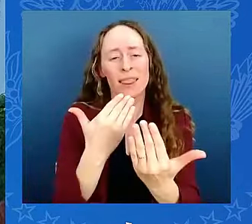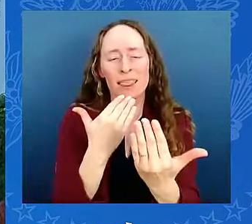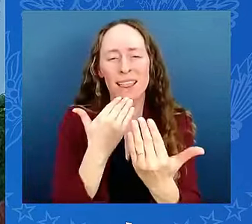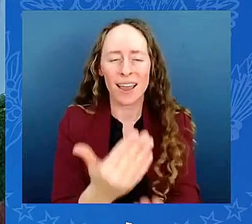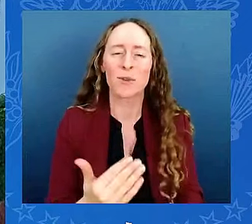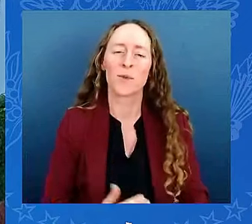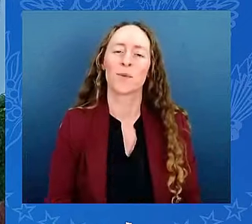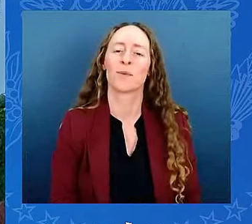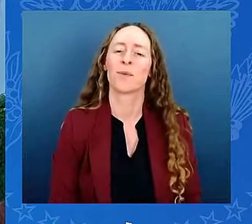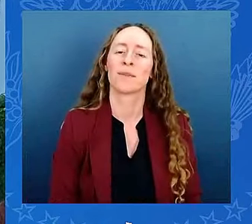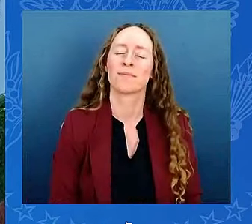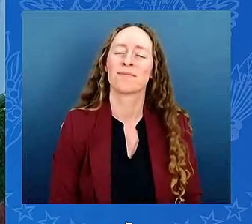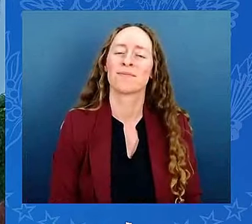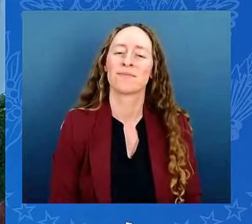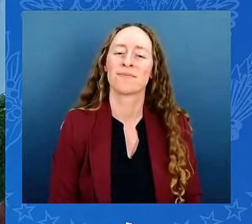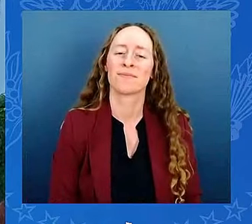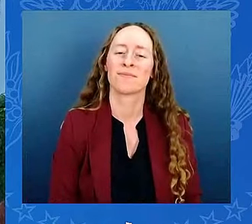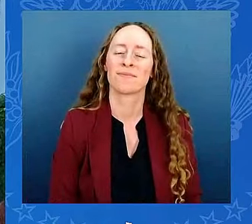And now,